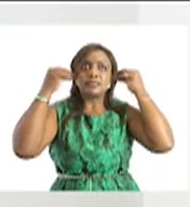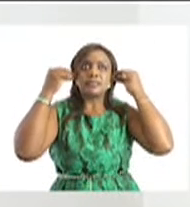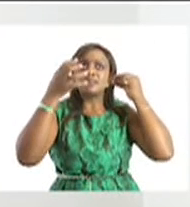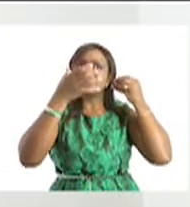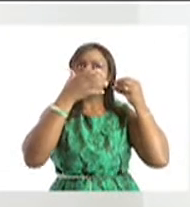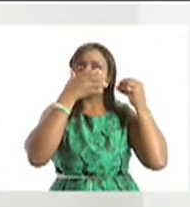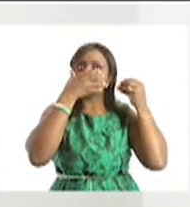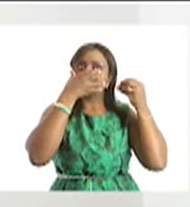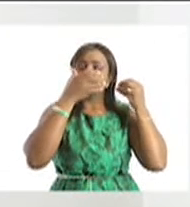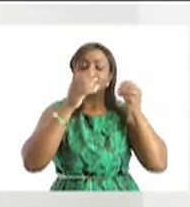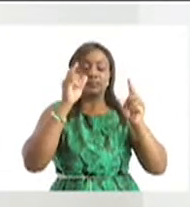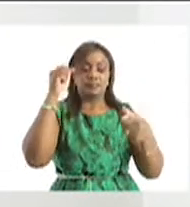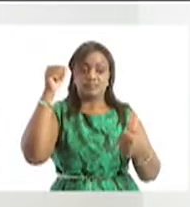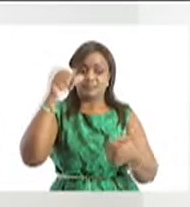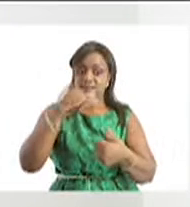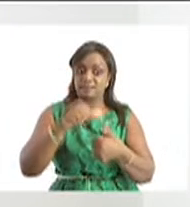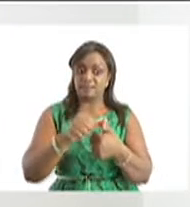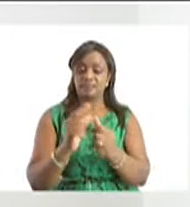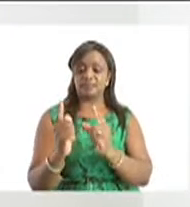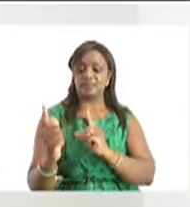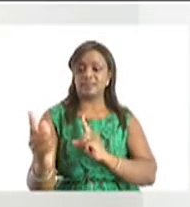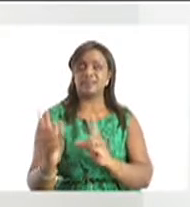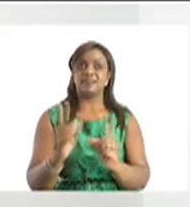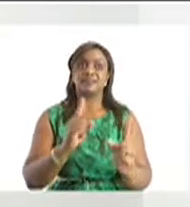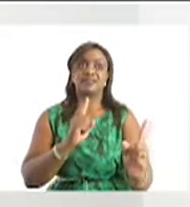Remember your social distancing.